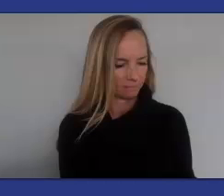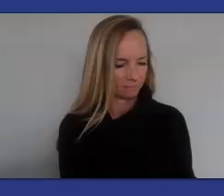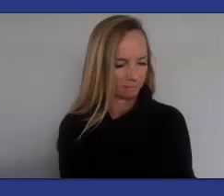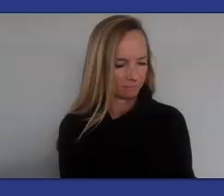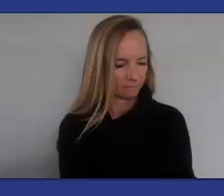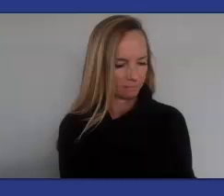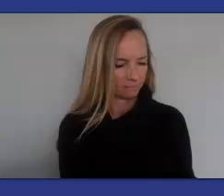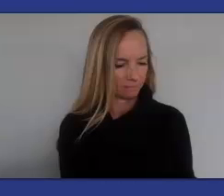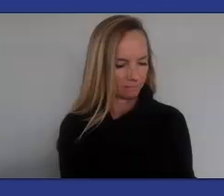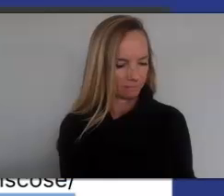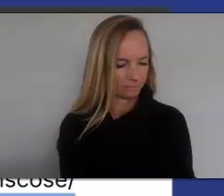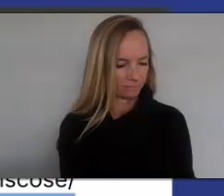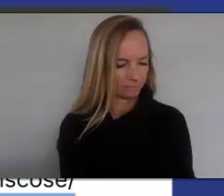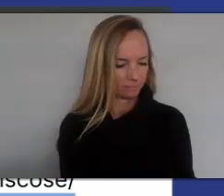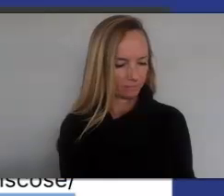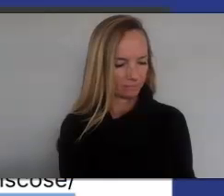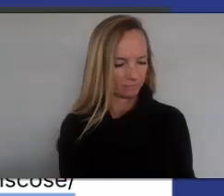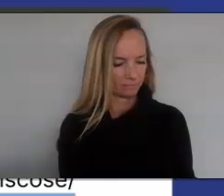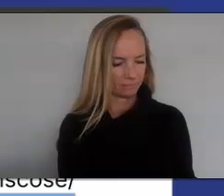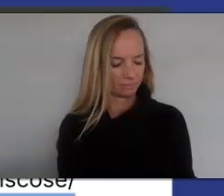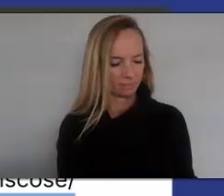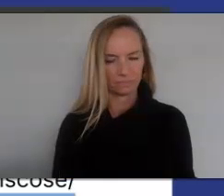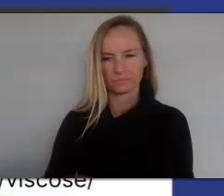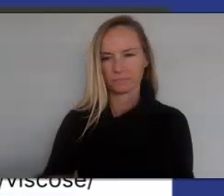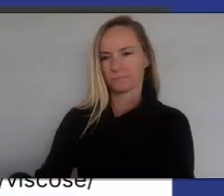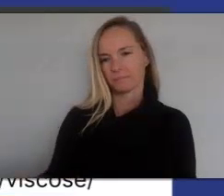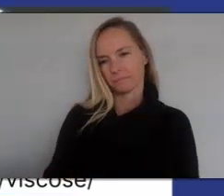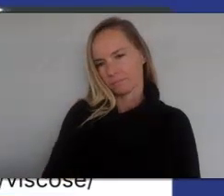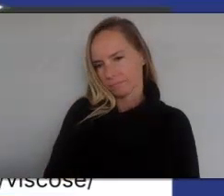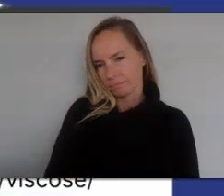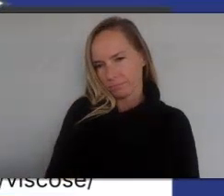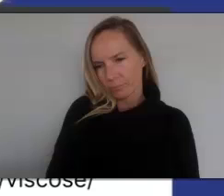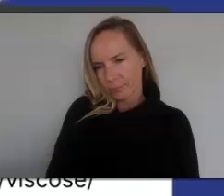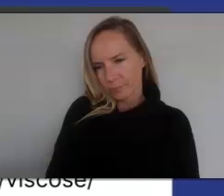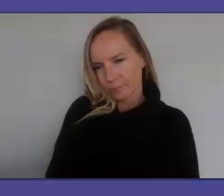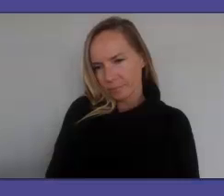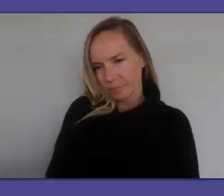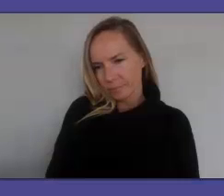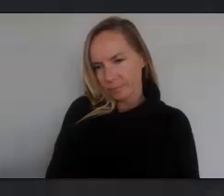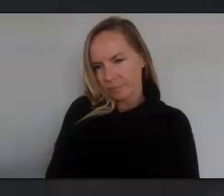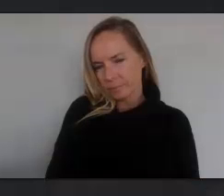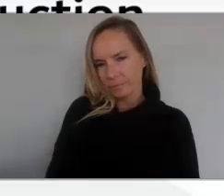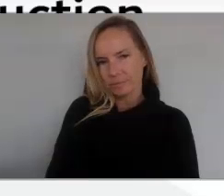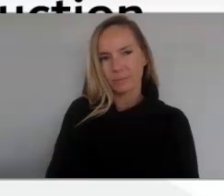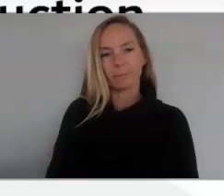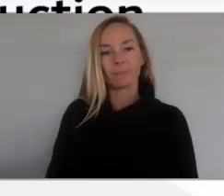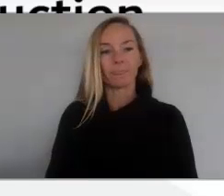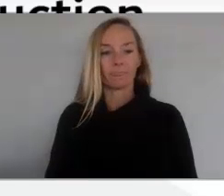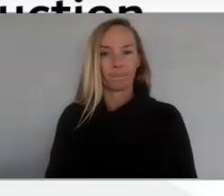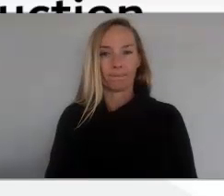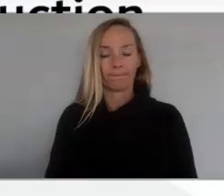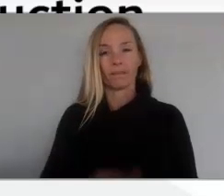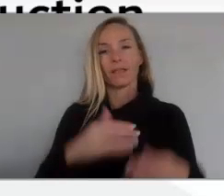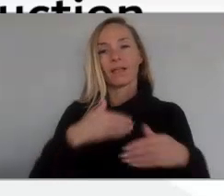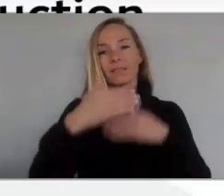It can detect and format key information, so every detail will be seen and understood. And